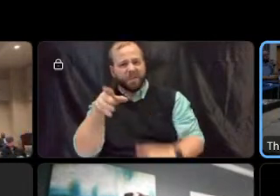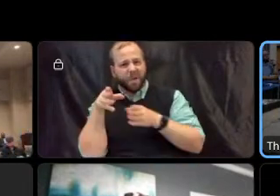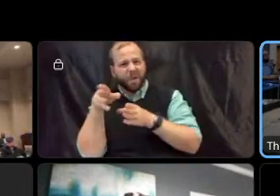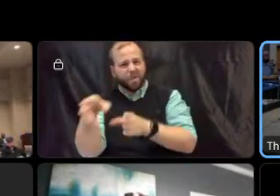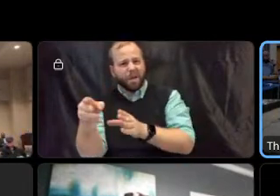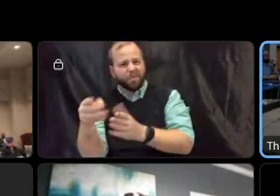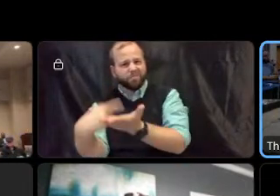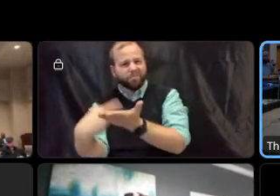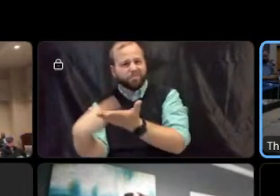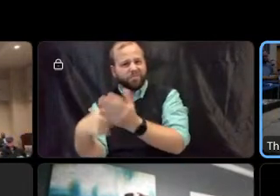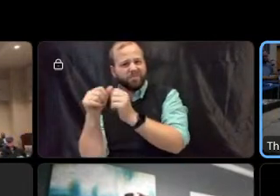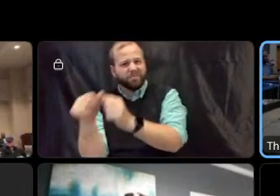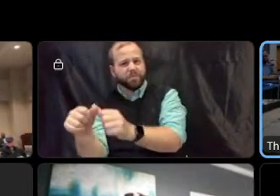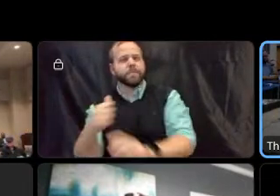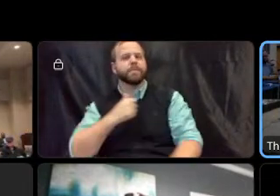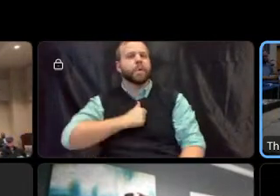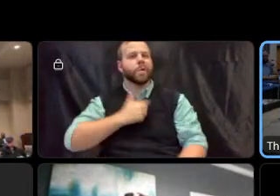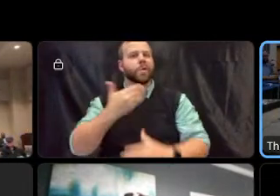Sorry. Oh, no, it's okay.